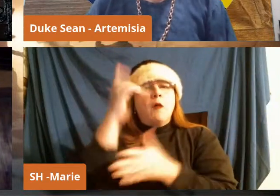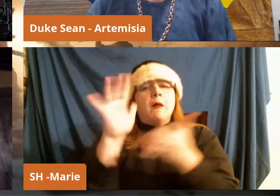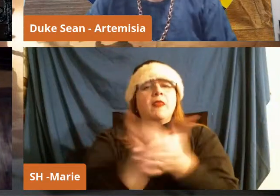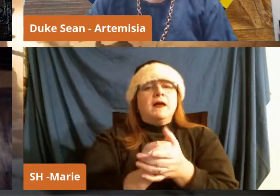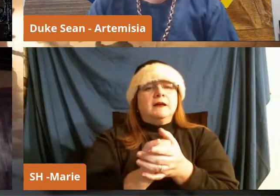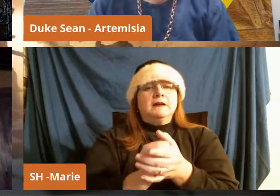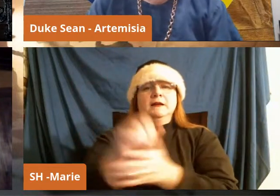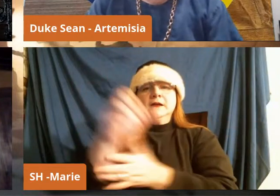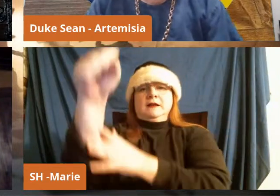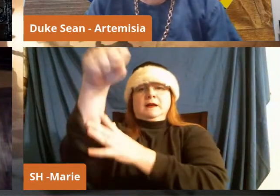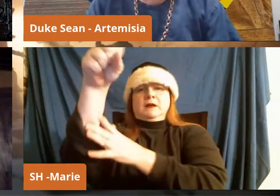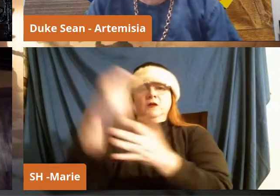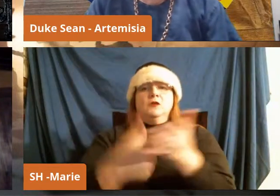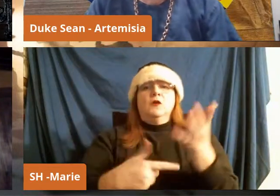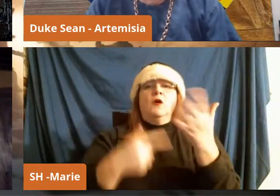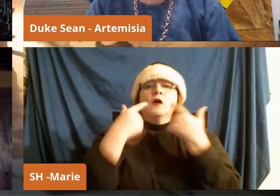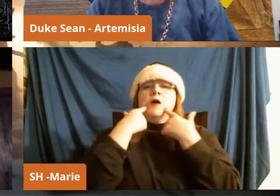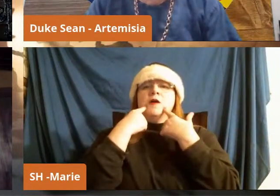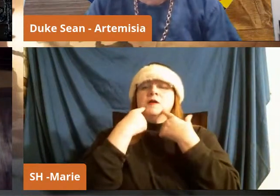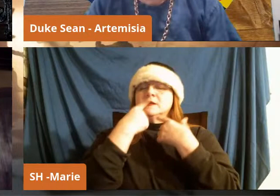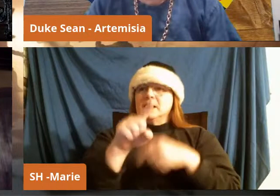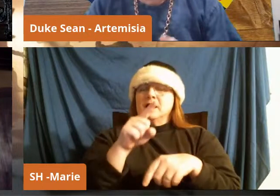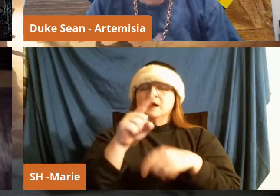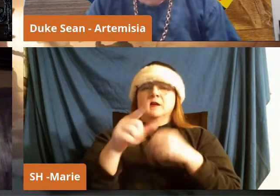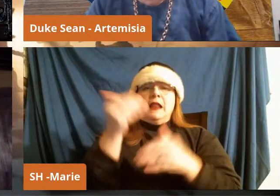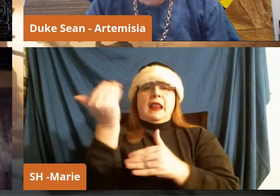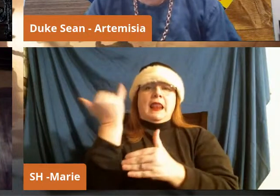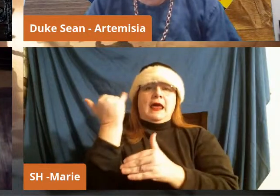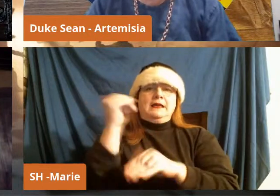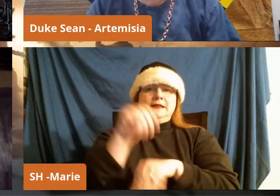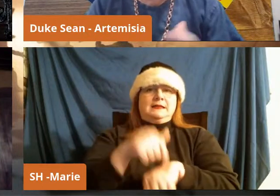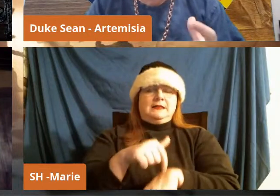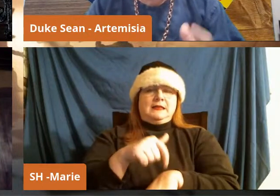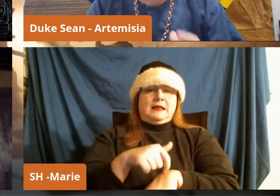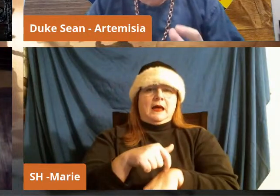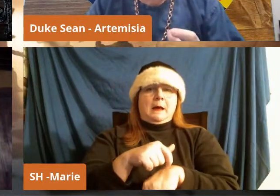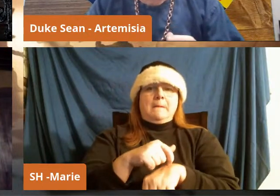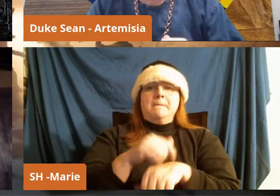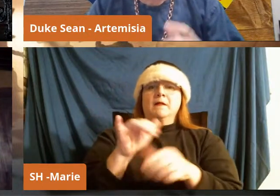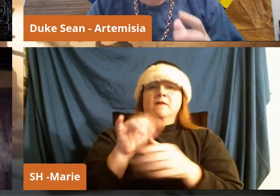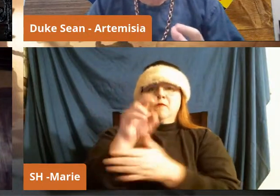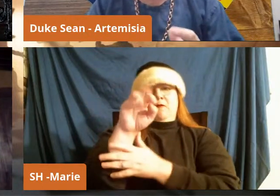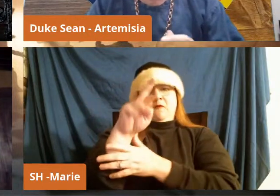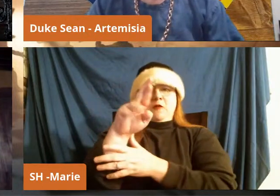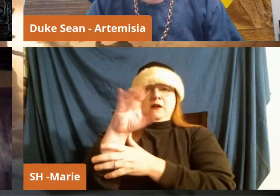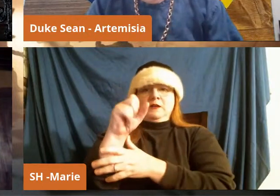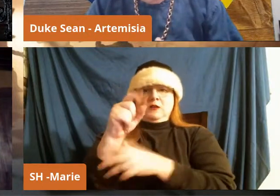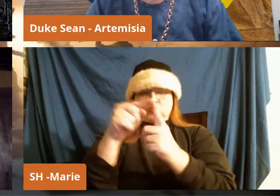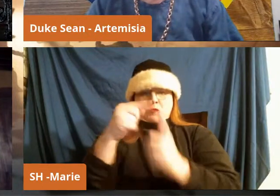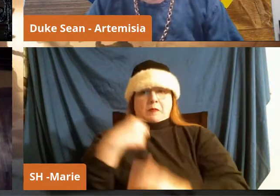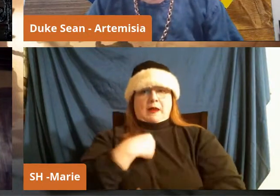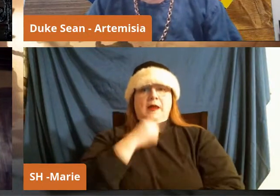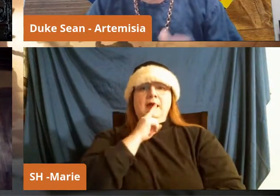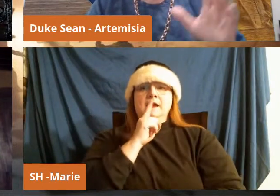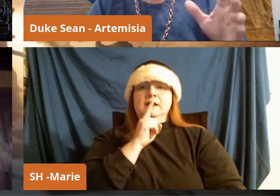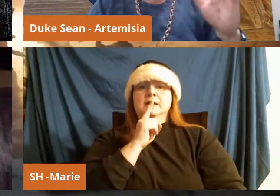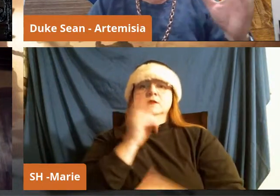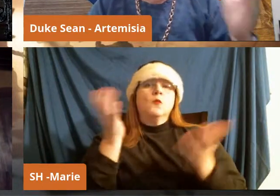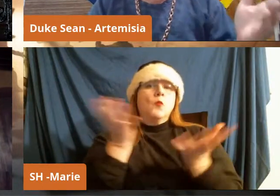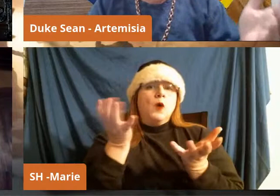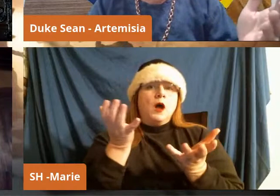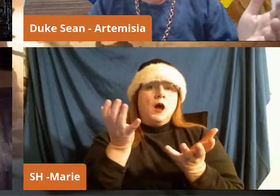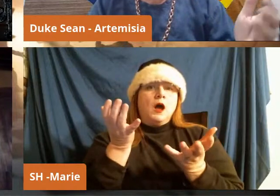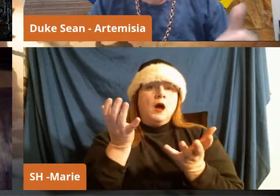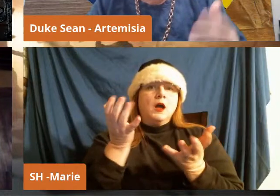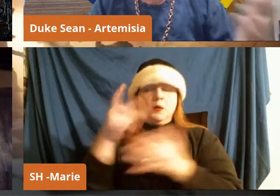Yeah, so as he was saying, we talked about it last episode that franchise is, to me, you